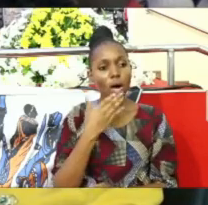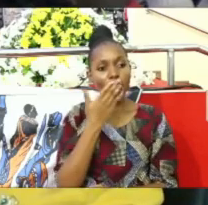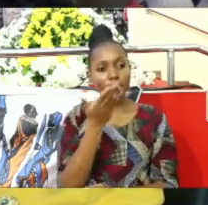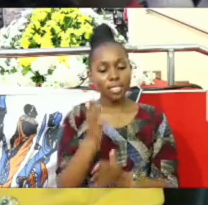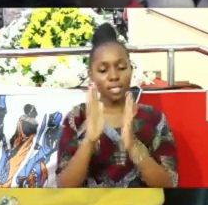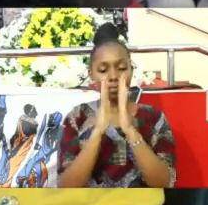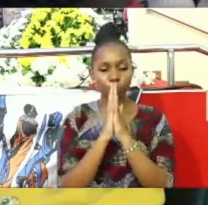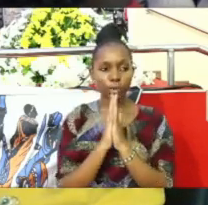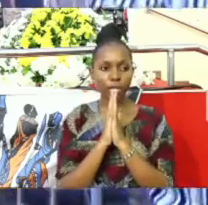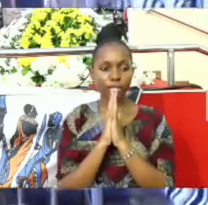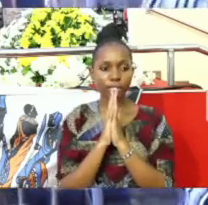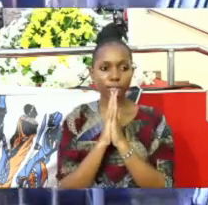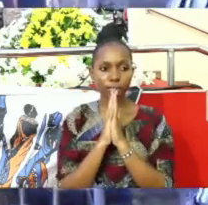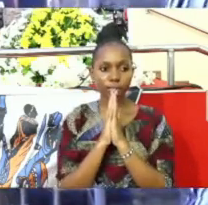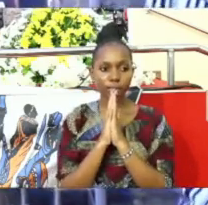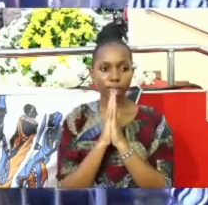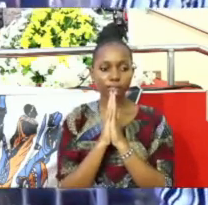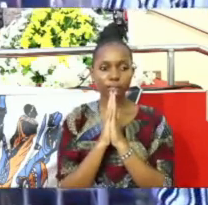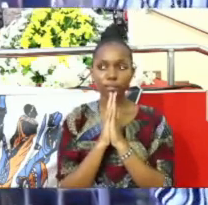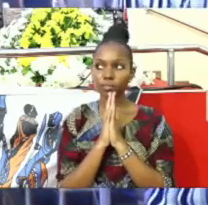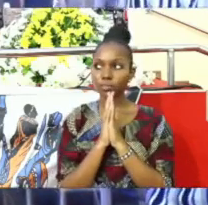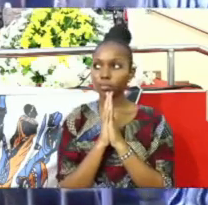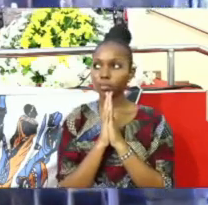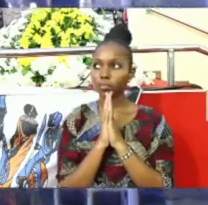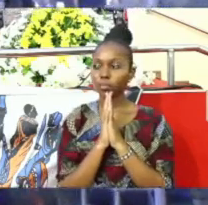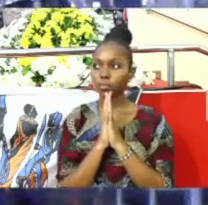A God who inflates a ball that has no